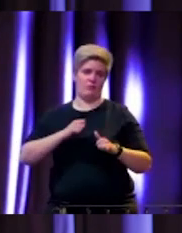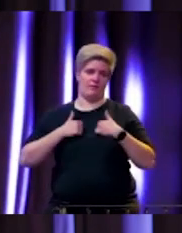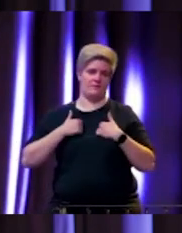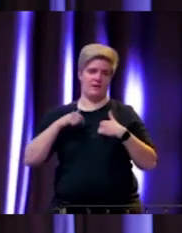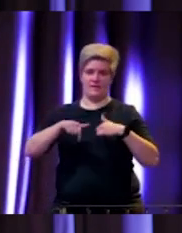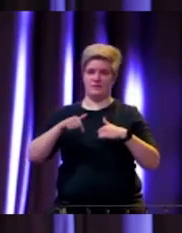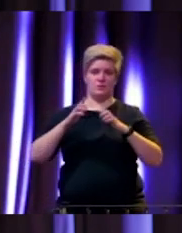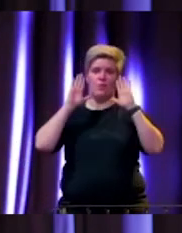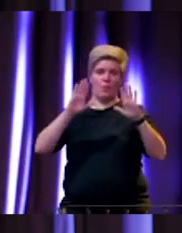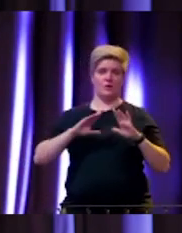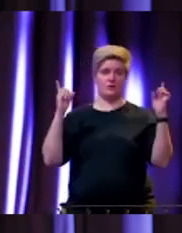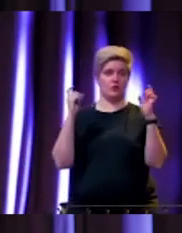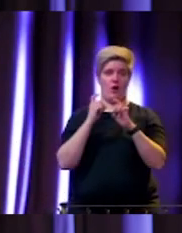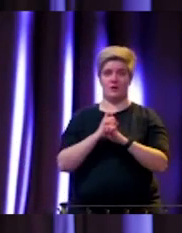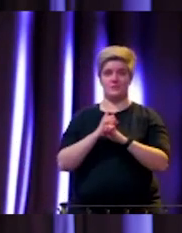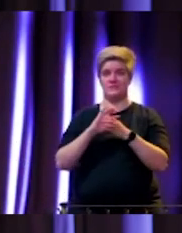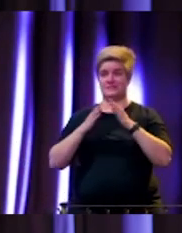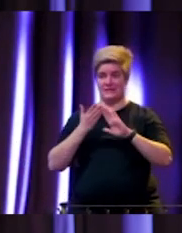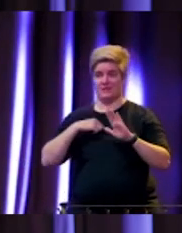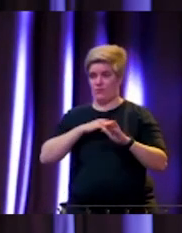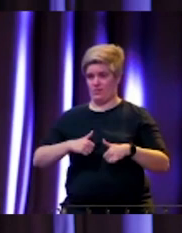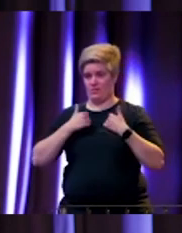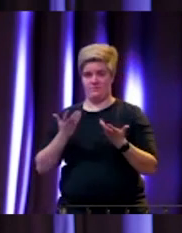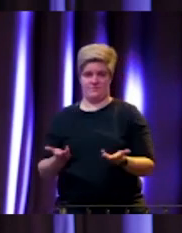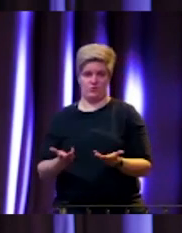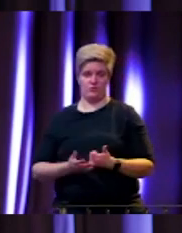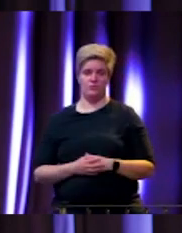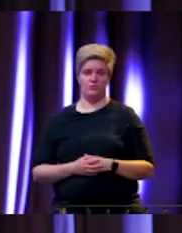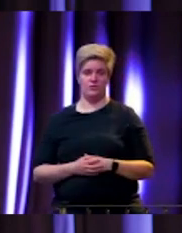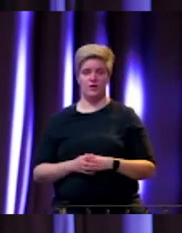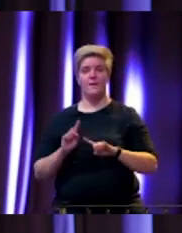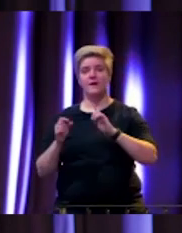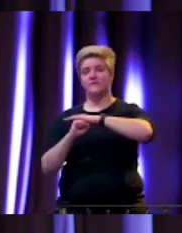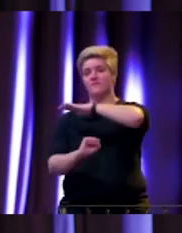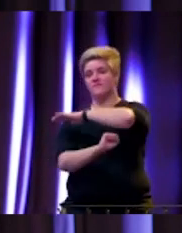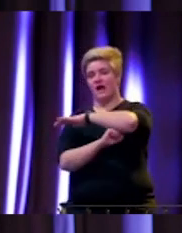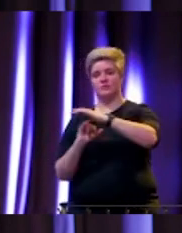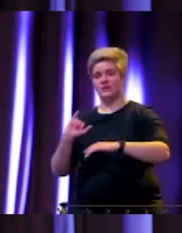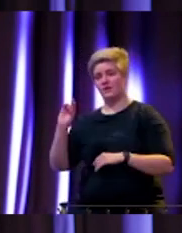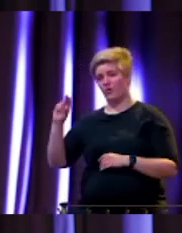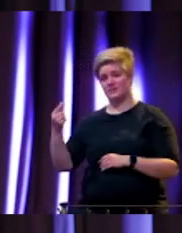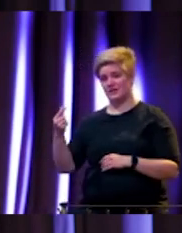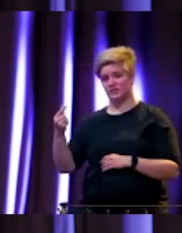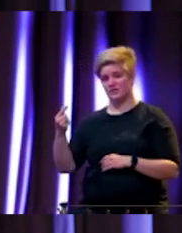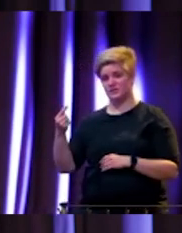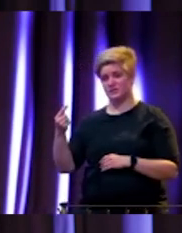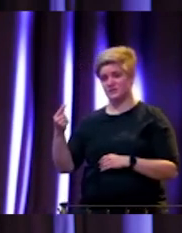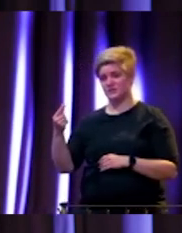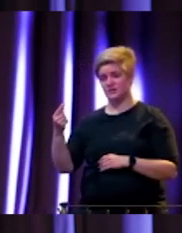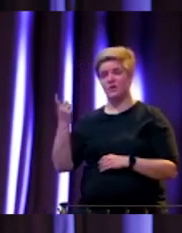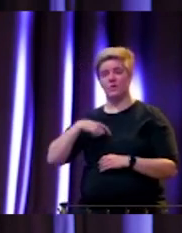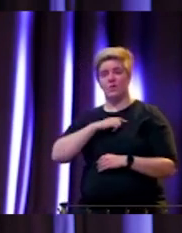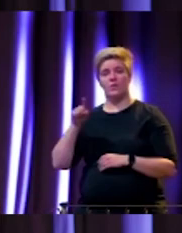complicated city that we're in. But foundations are like organizations. You've chosen to have a particular